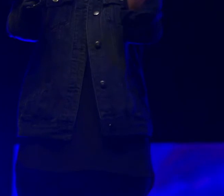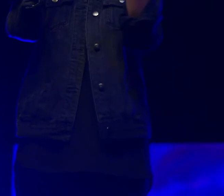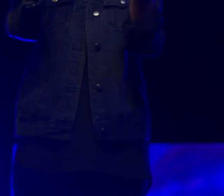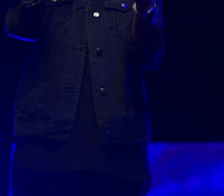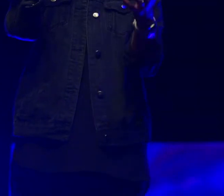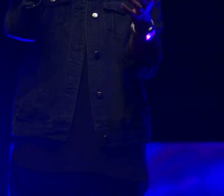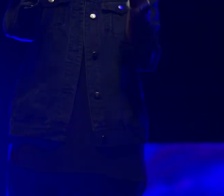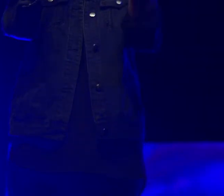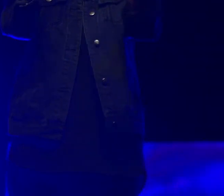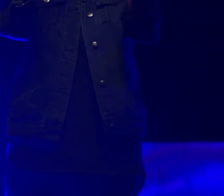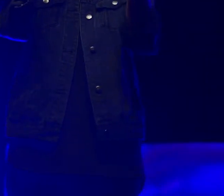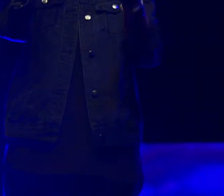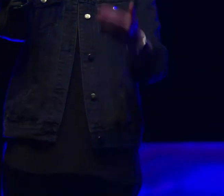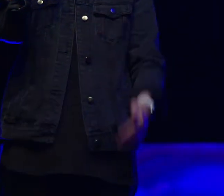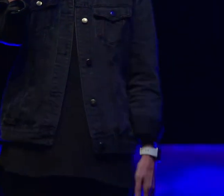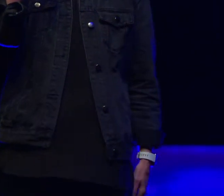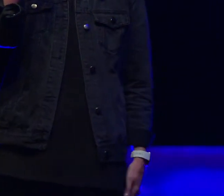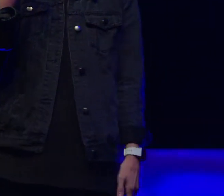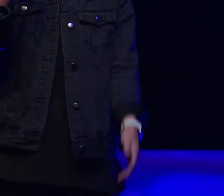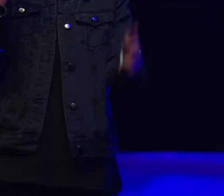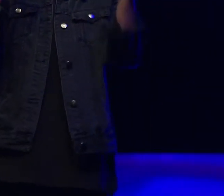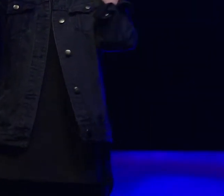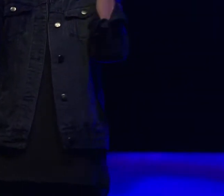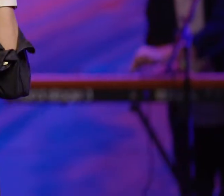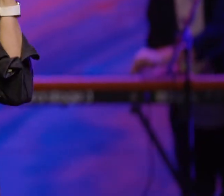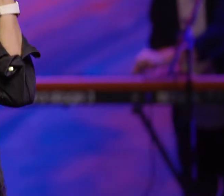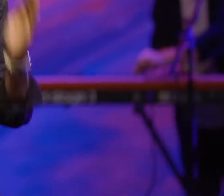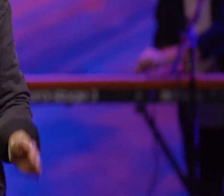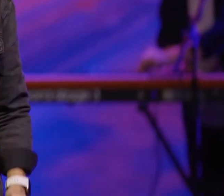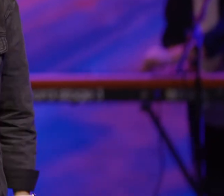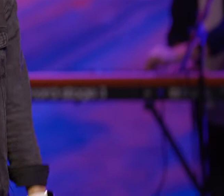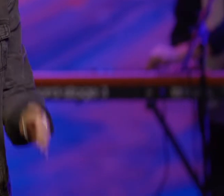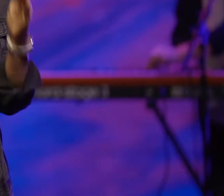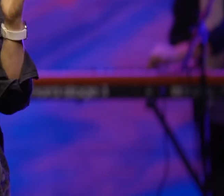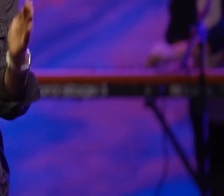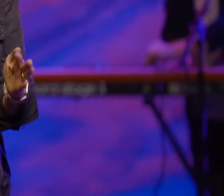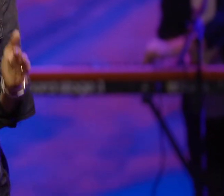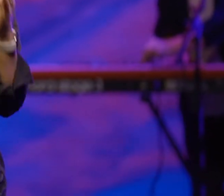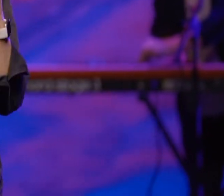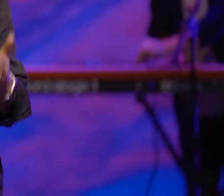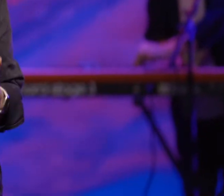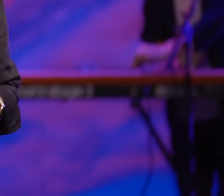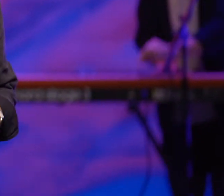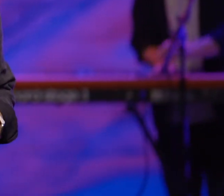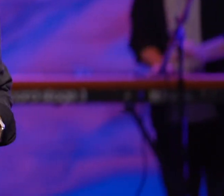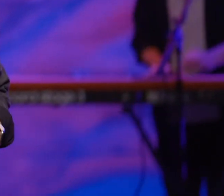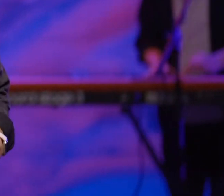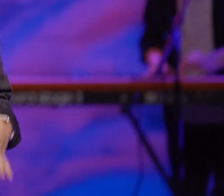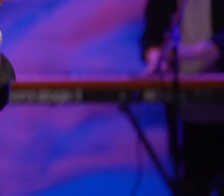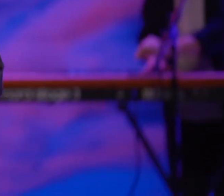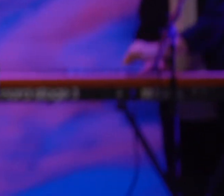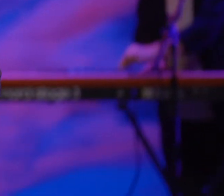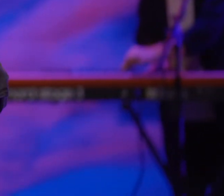Come on, that's a God we serve. That's a God we worship this morning. He is a God who is faithful to his promises, faithful to his